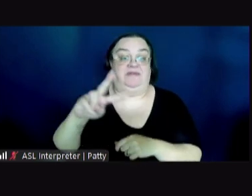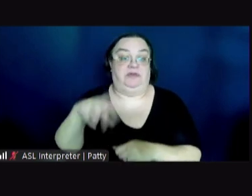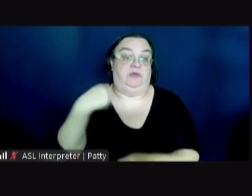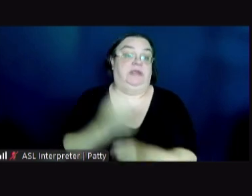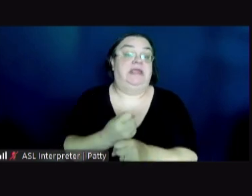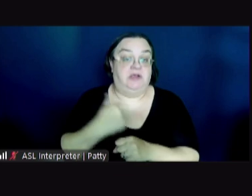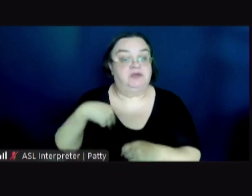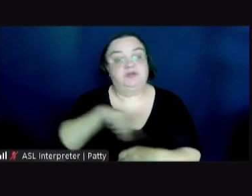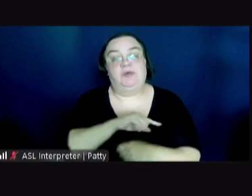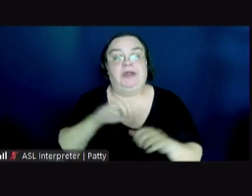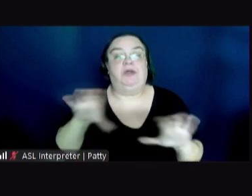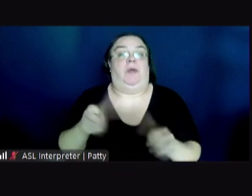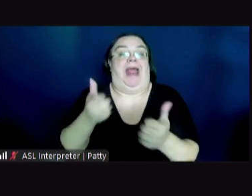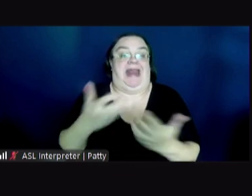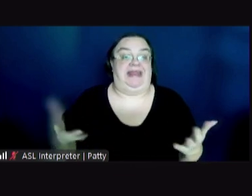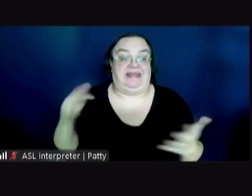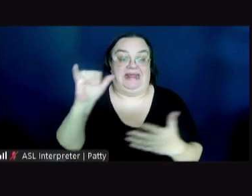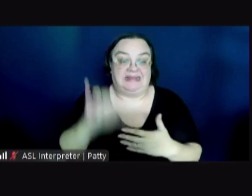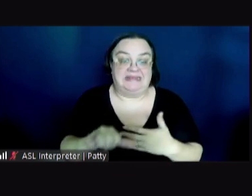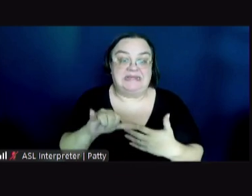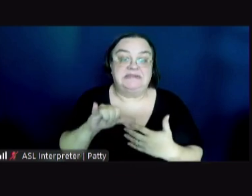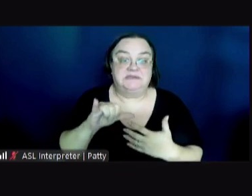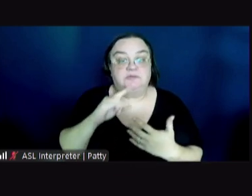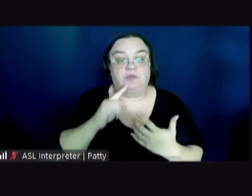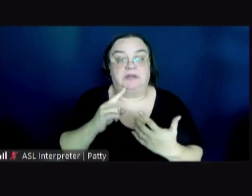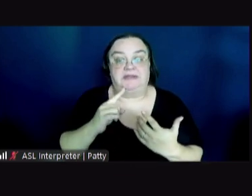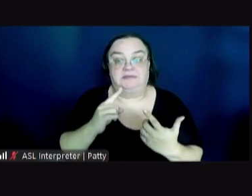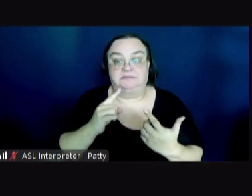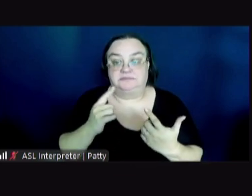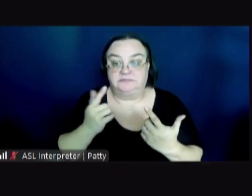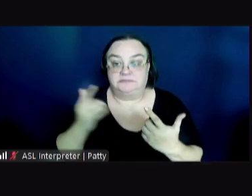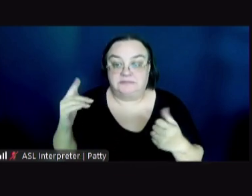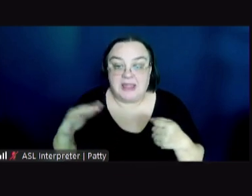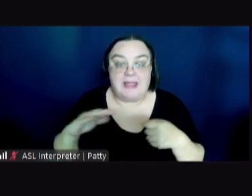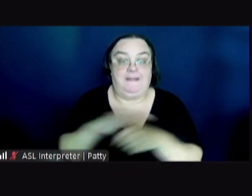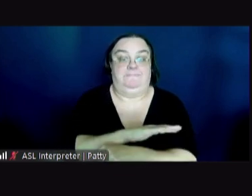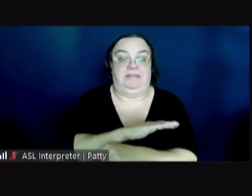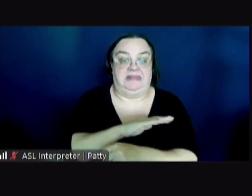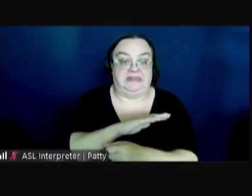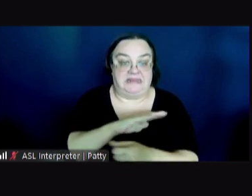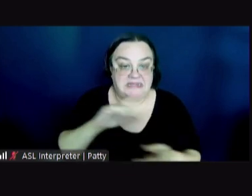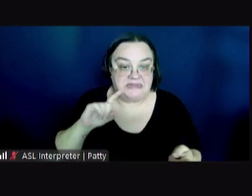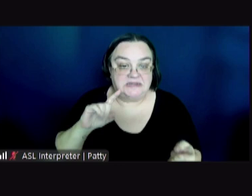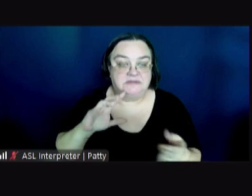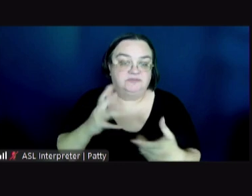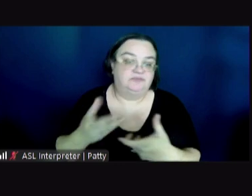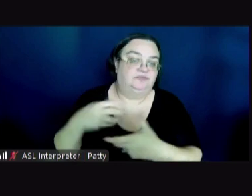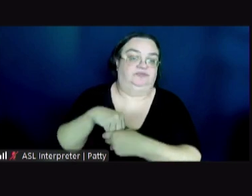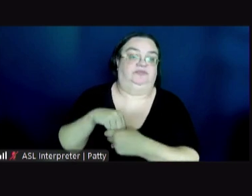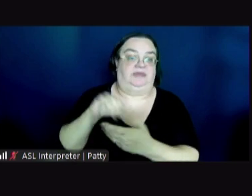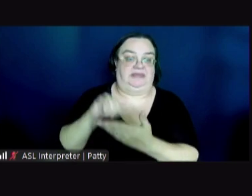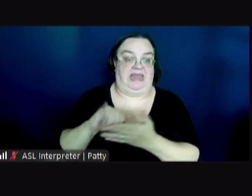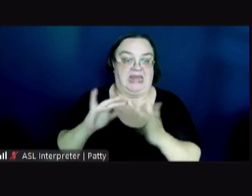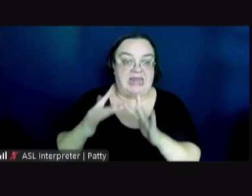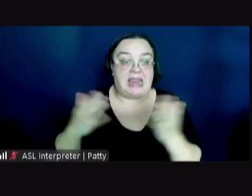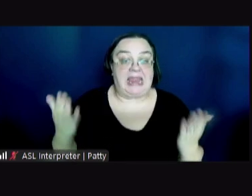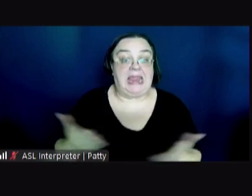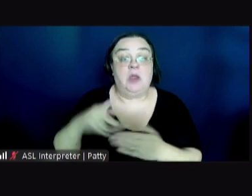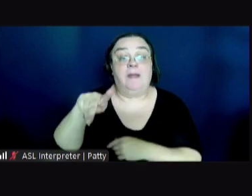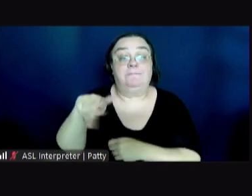in terms of completely relooking at the network. Here in Prince George's County, we've actually worked very closely with Prince